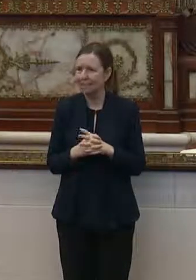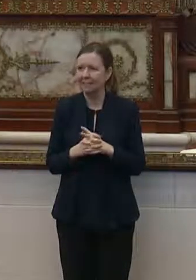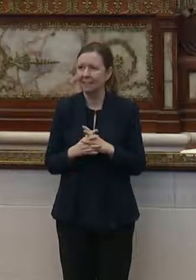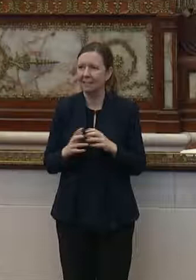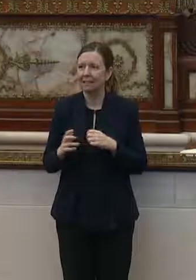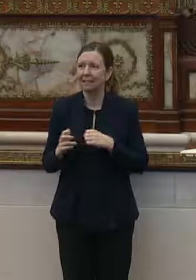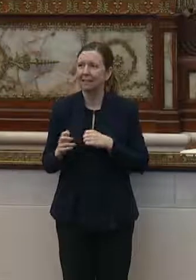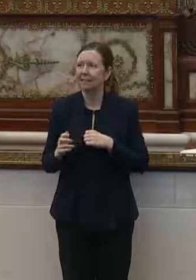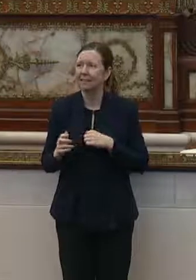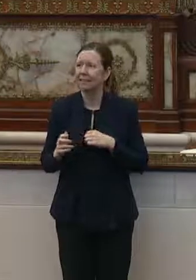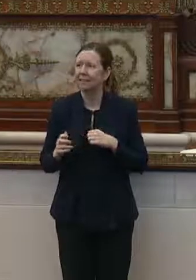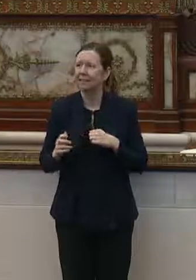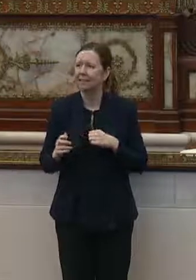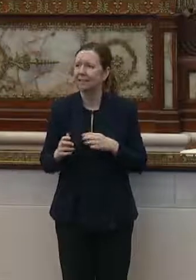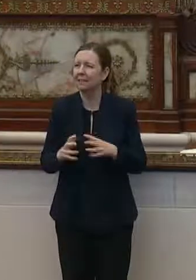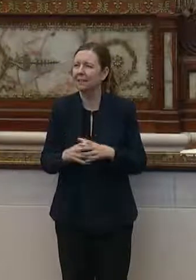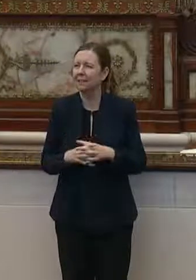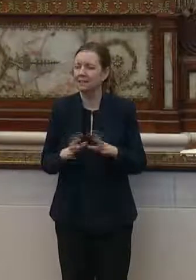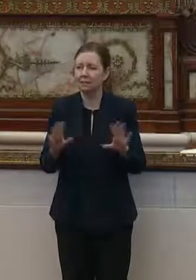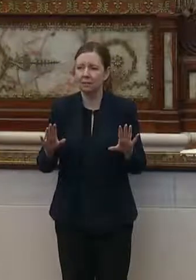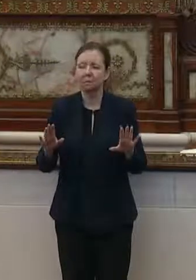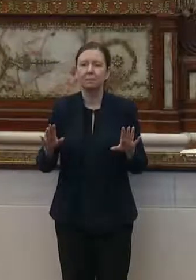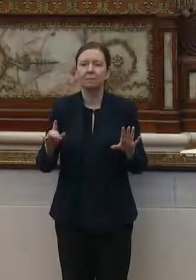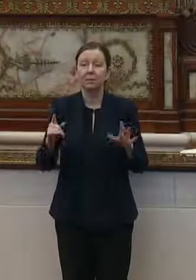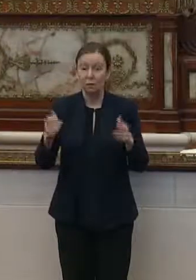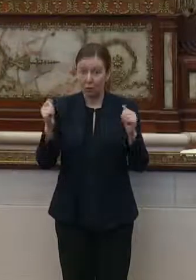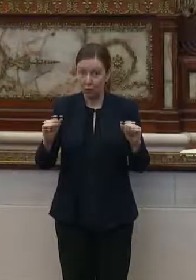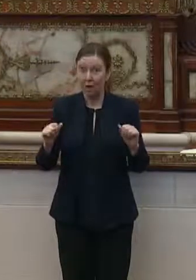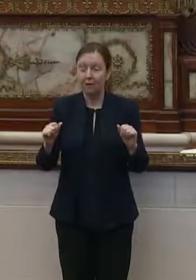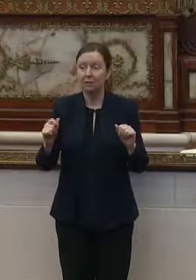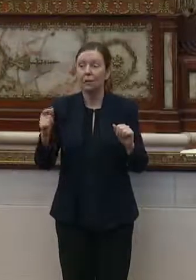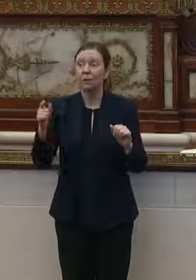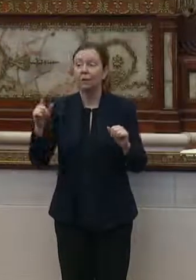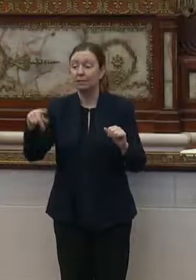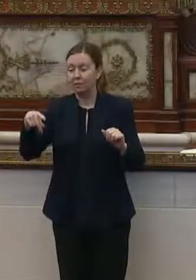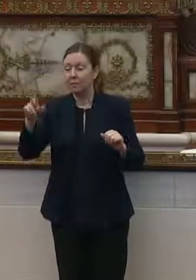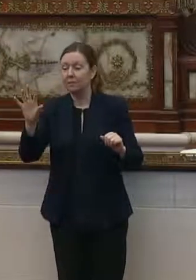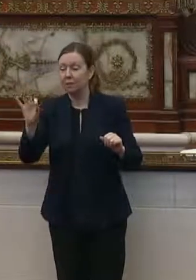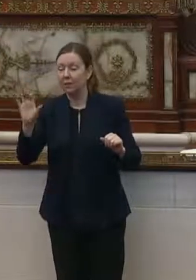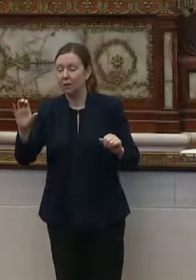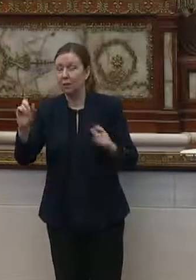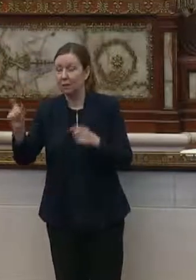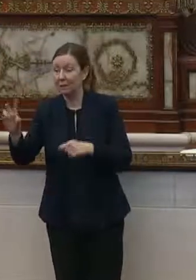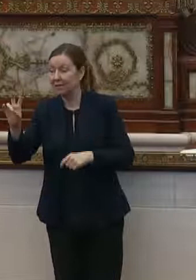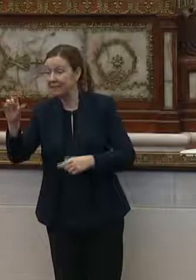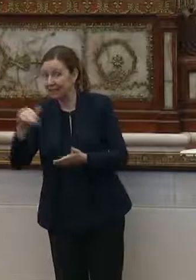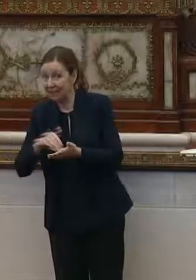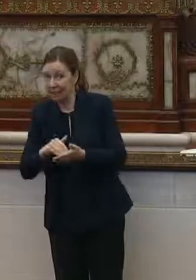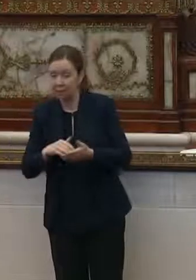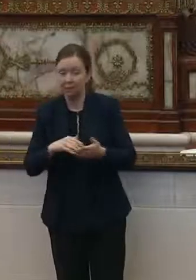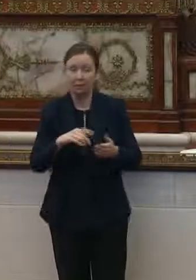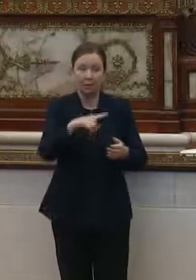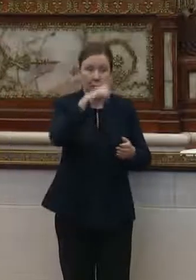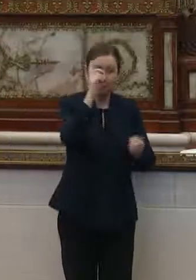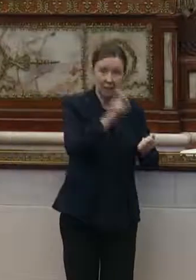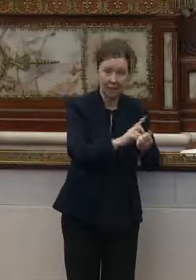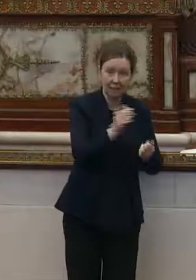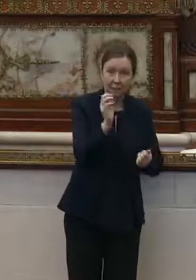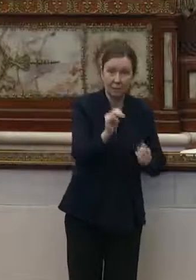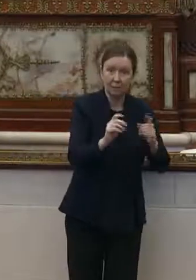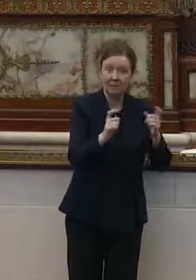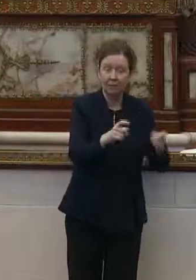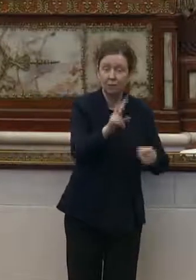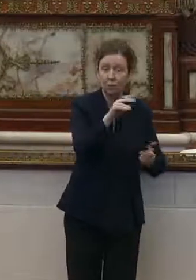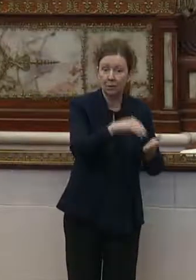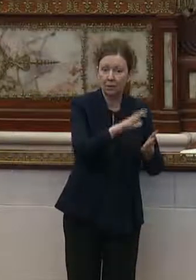trying to reach those very same Black people that everybody's talking about now, we want to help the Black and brown community. Can you